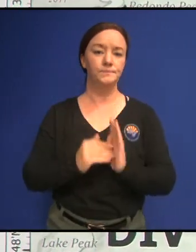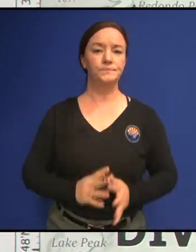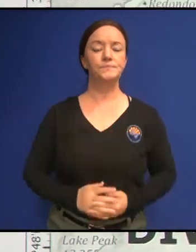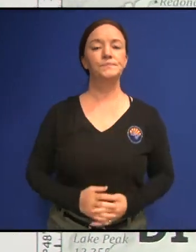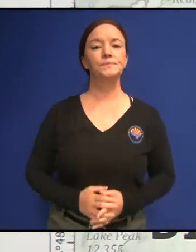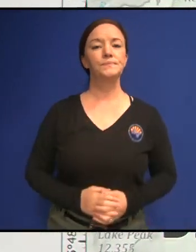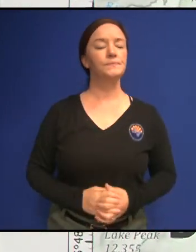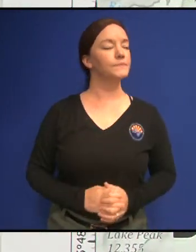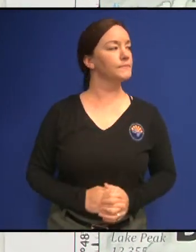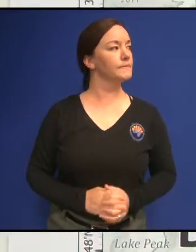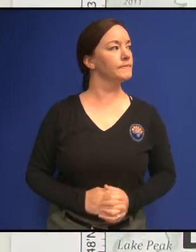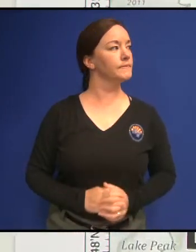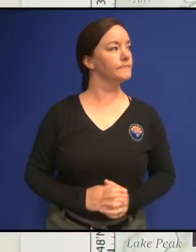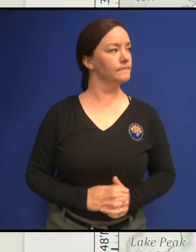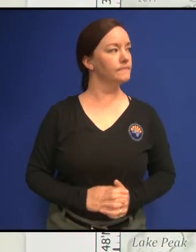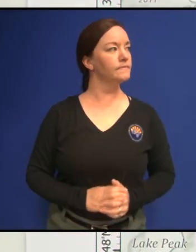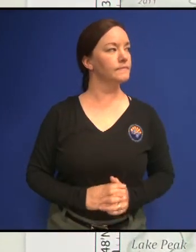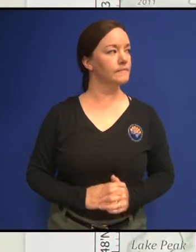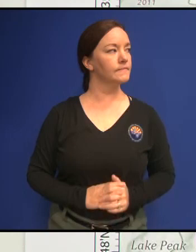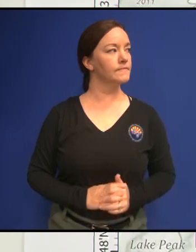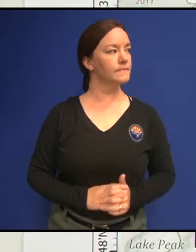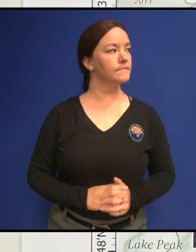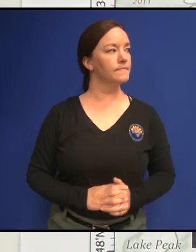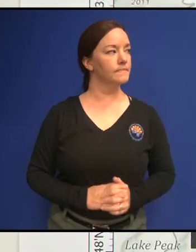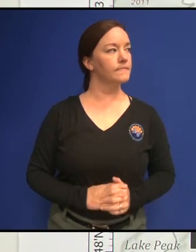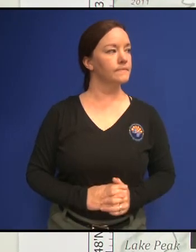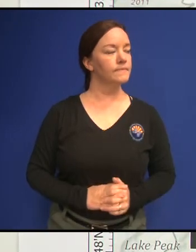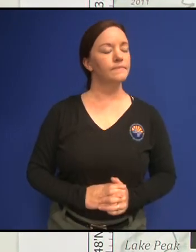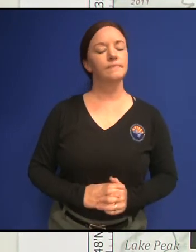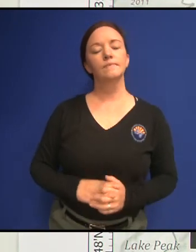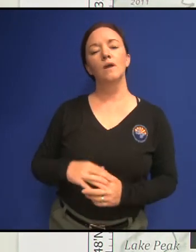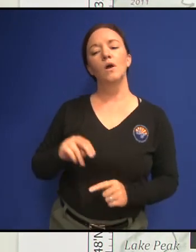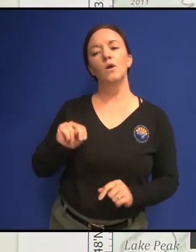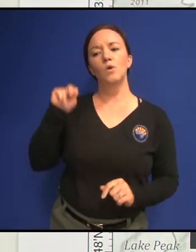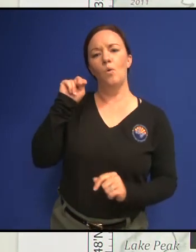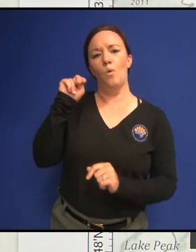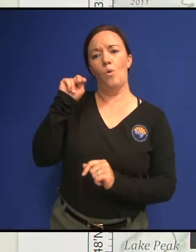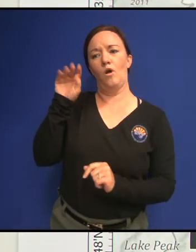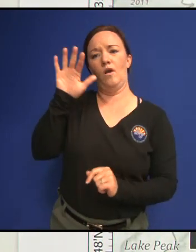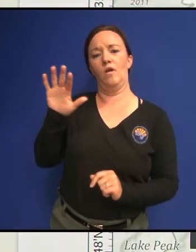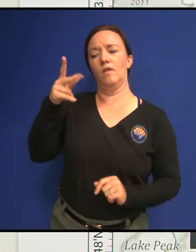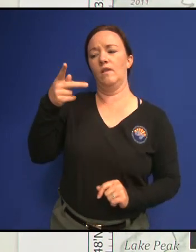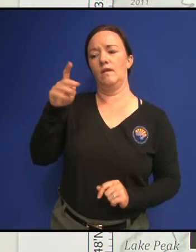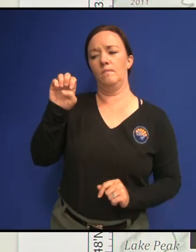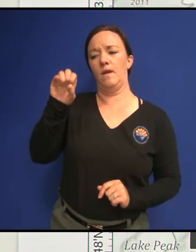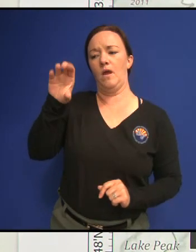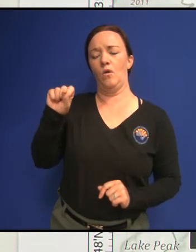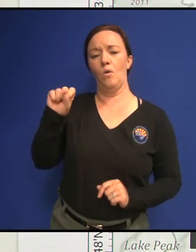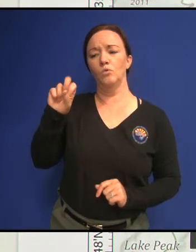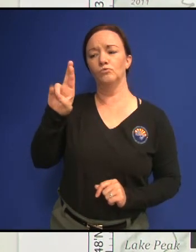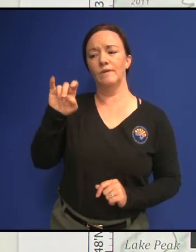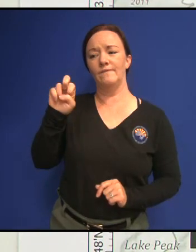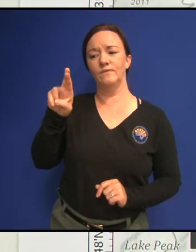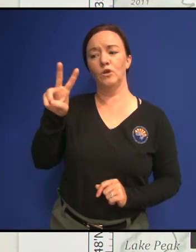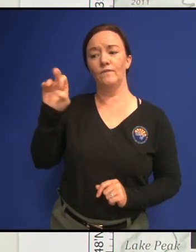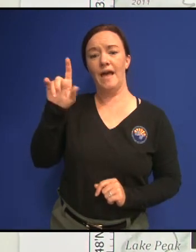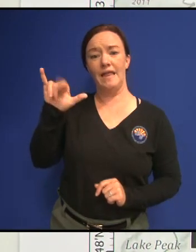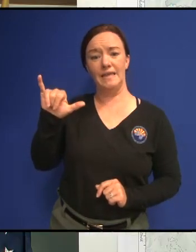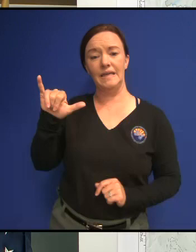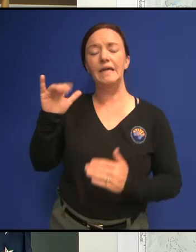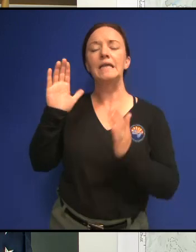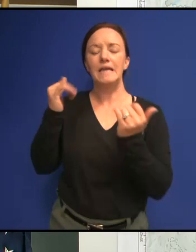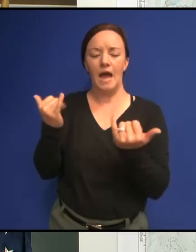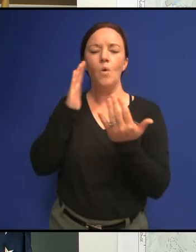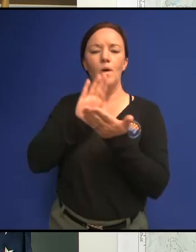So something else, just we're getting some of the areas up in that north end of the Pecos River Valley back into that set status. Realize that